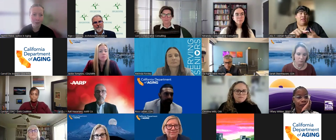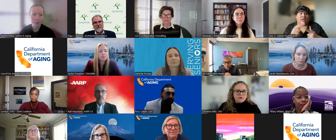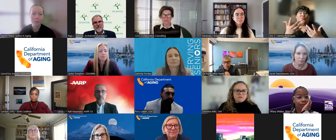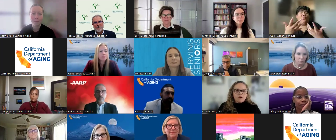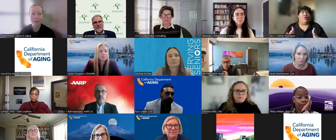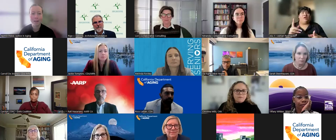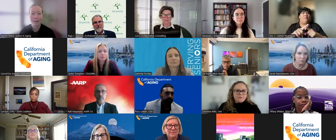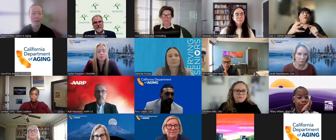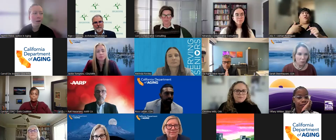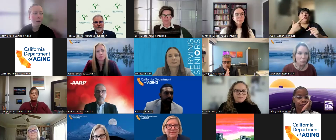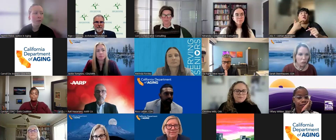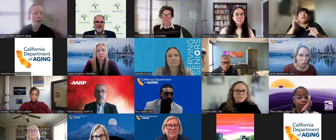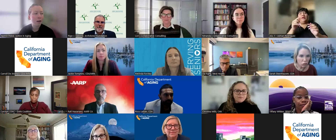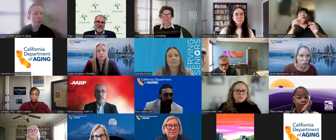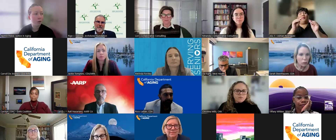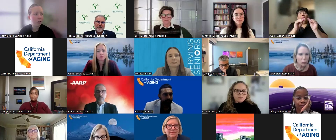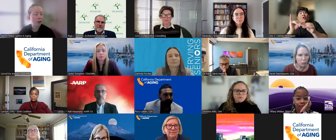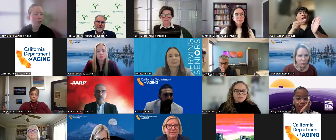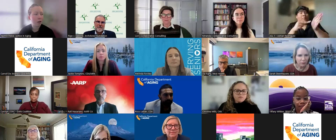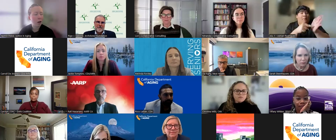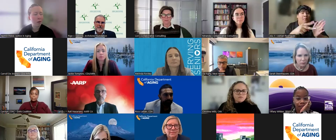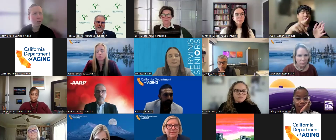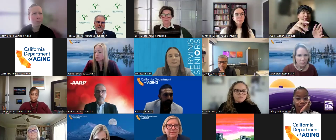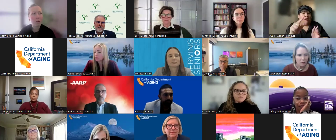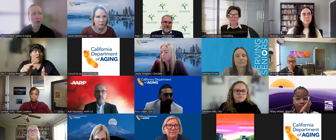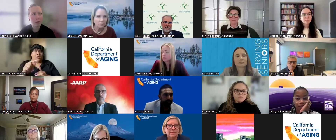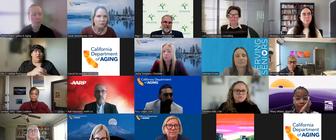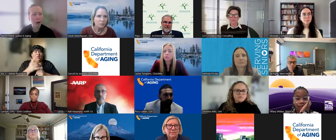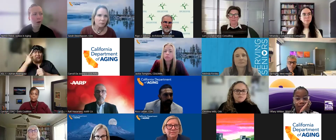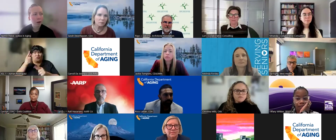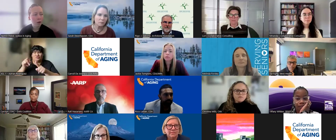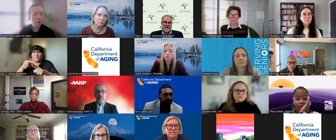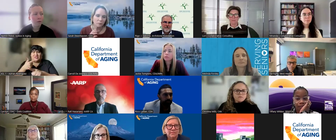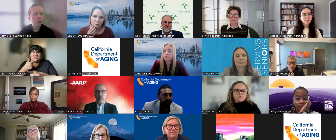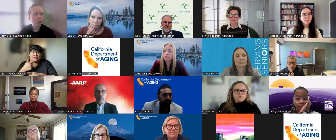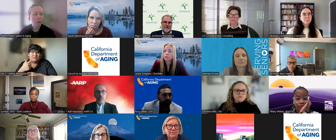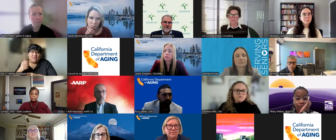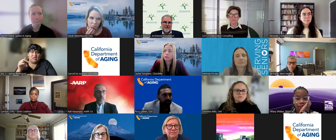make sure put a plug in there. And I know that a comment was made earlier about